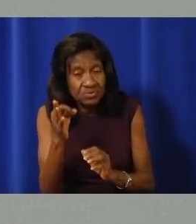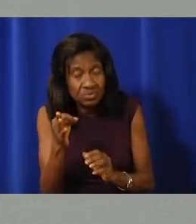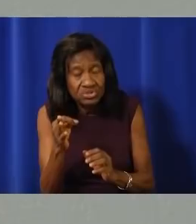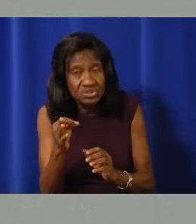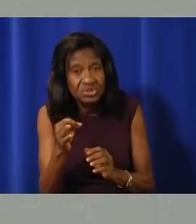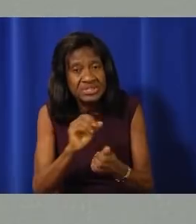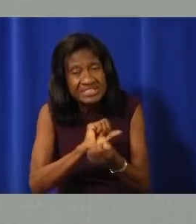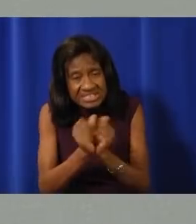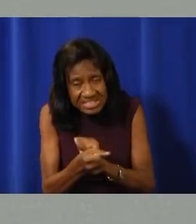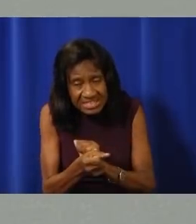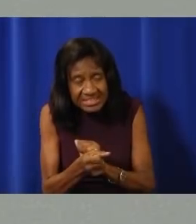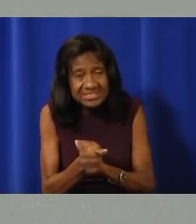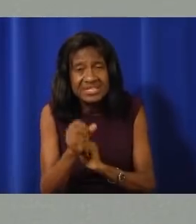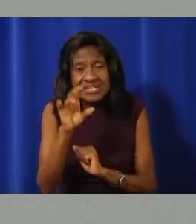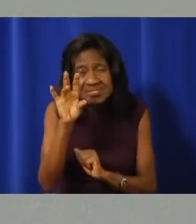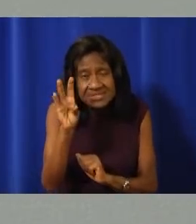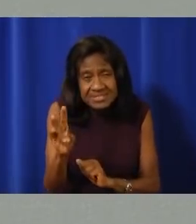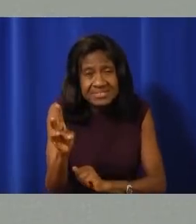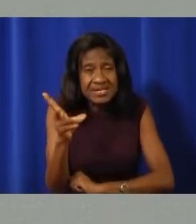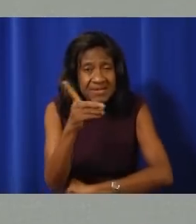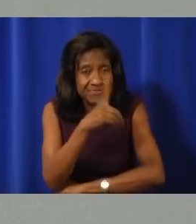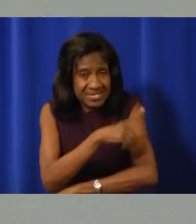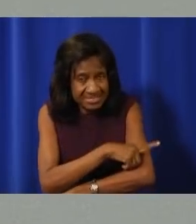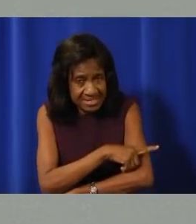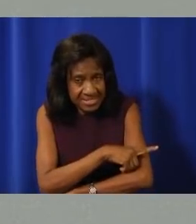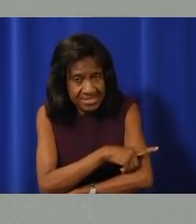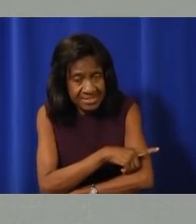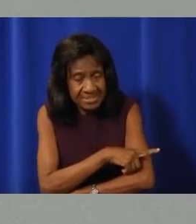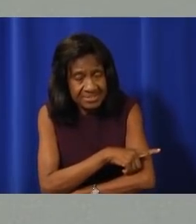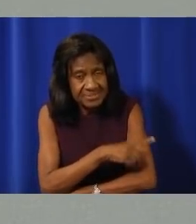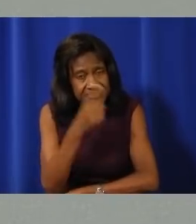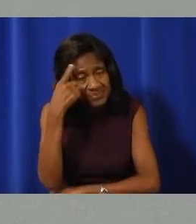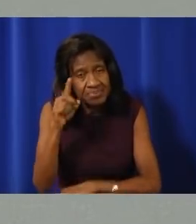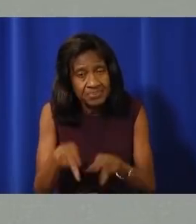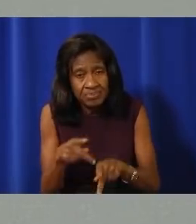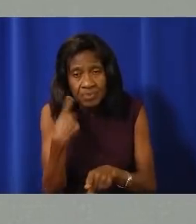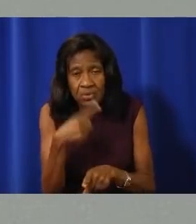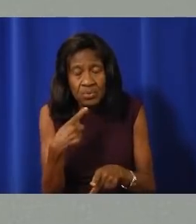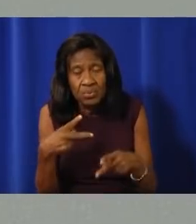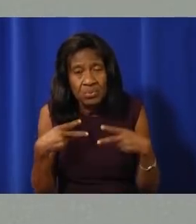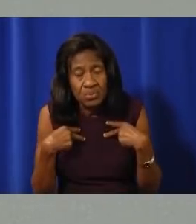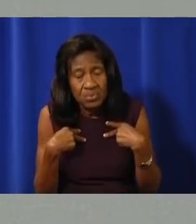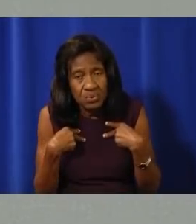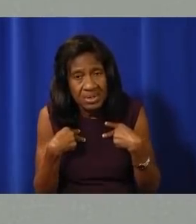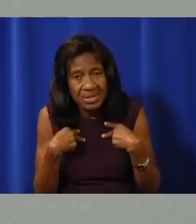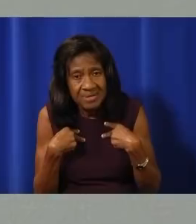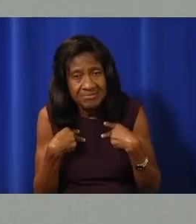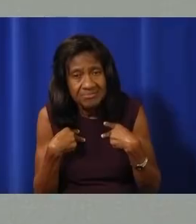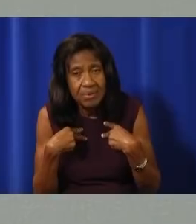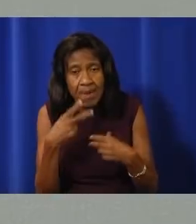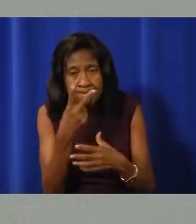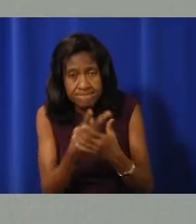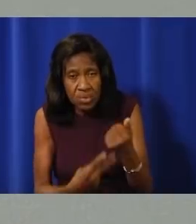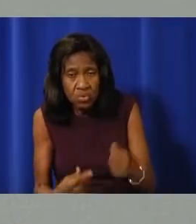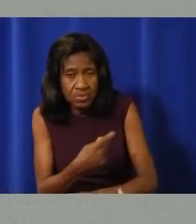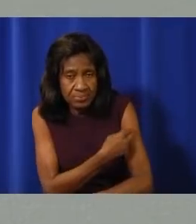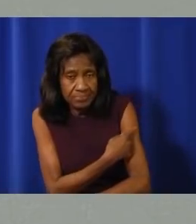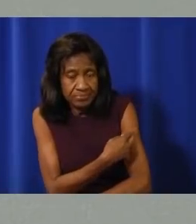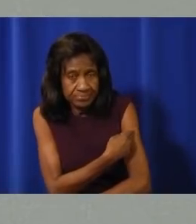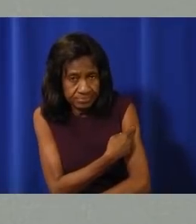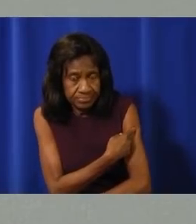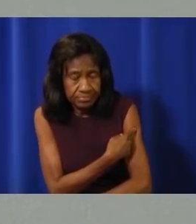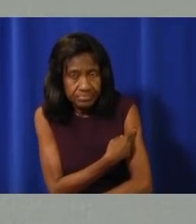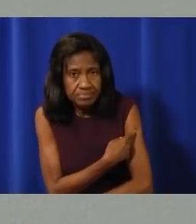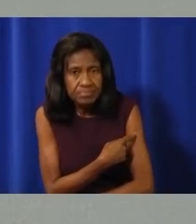Effectively, then, there will be a 7-day quarantine period. The testing will be on day 8. Of course, the 10 days